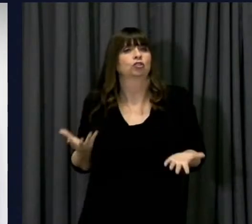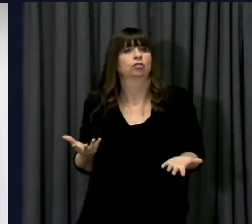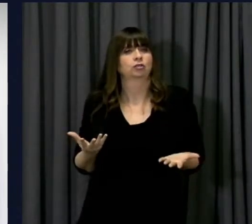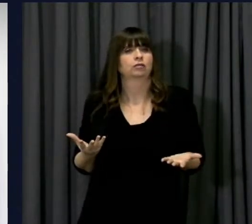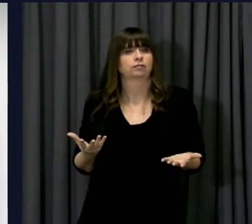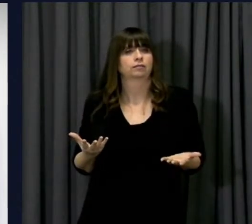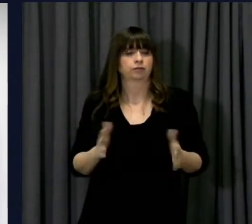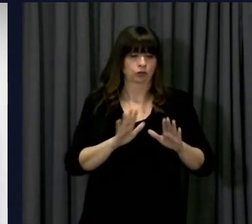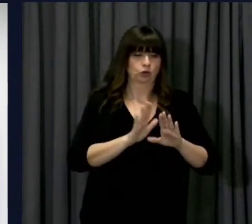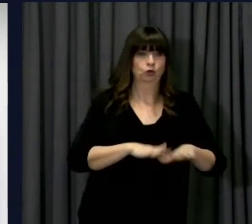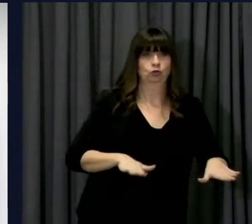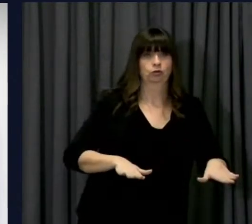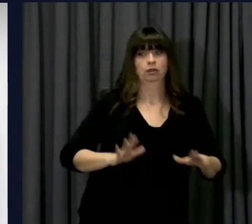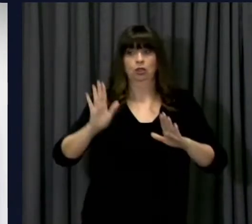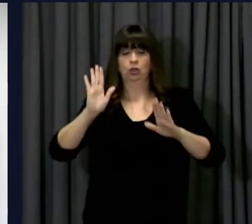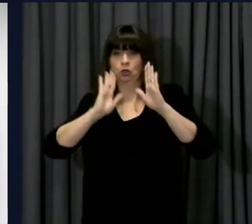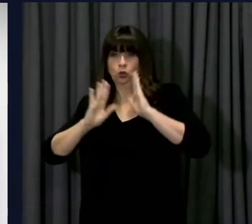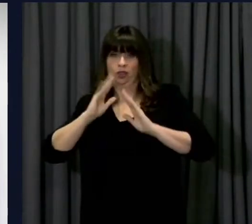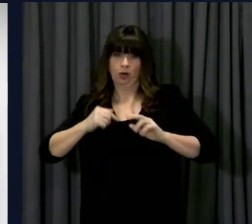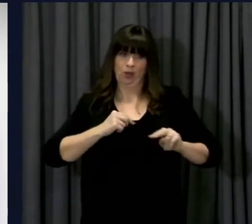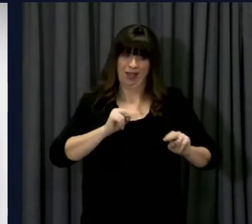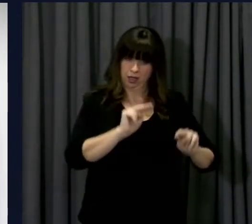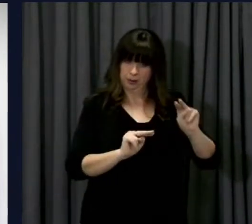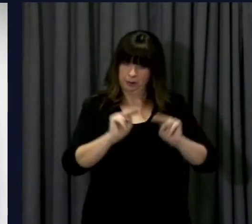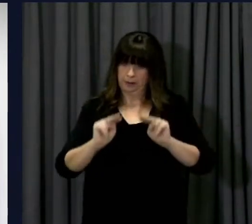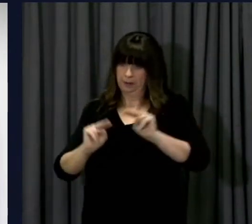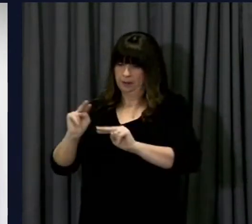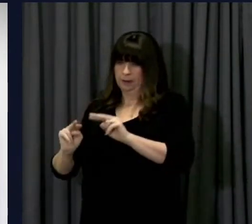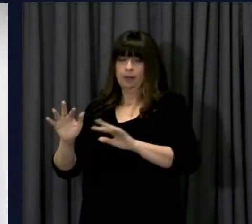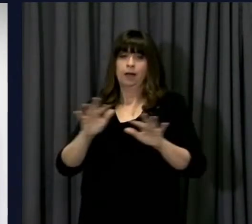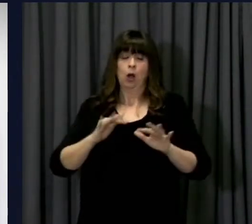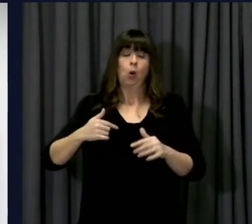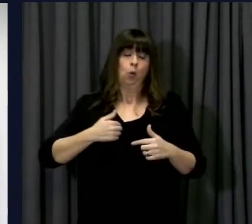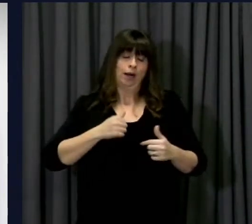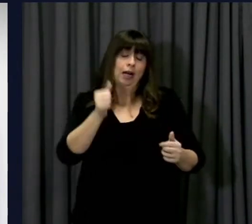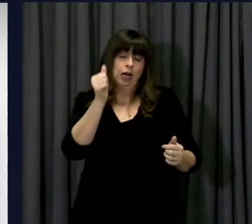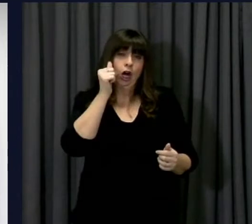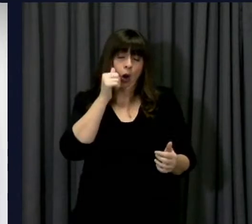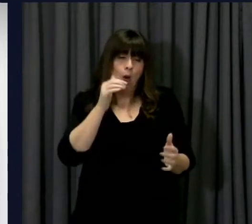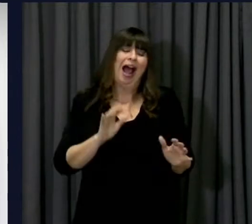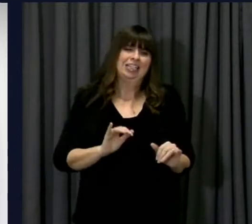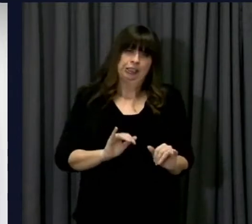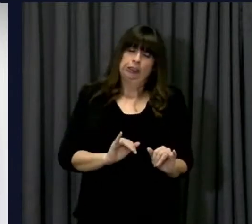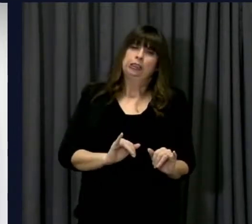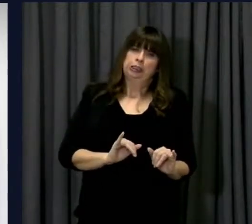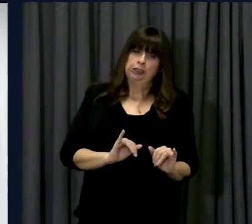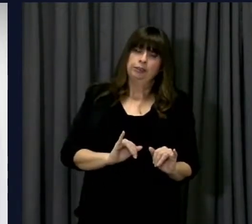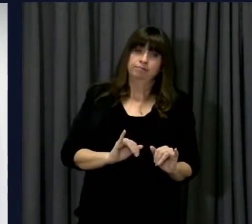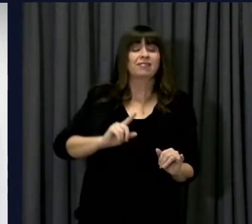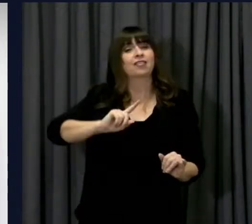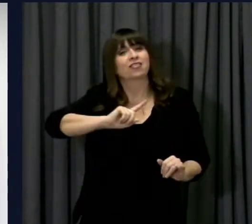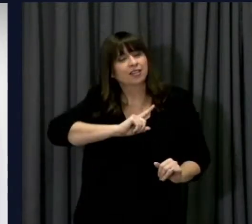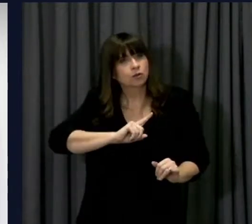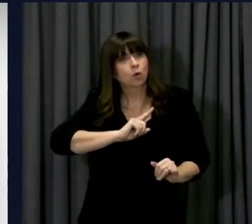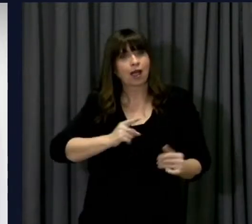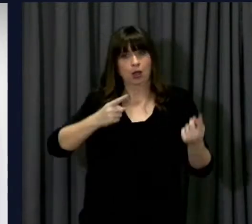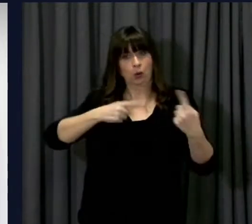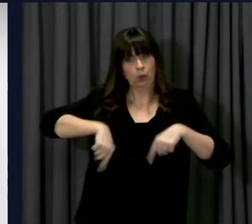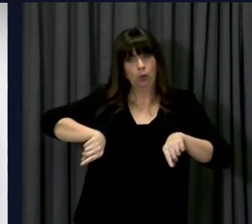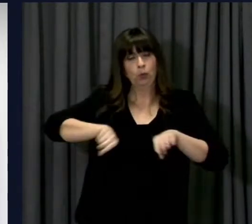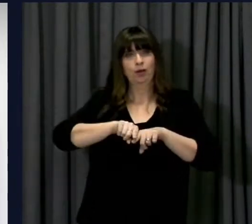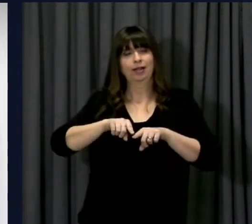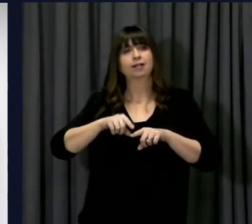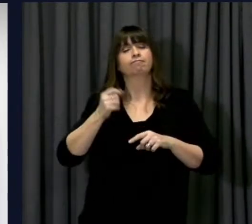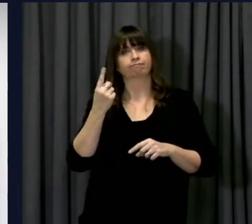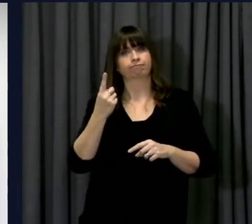including children and young people. And because we recognise that impact, it's part of the reason why we said that our commitment is,